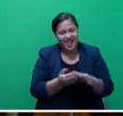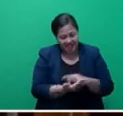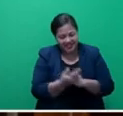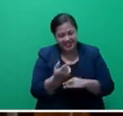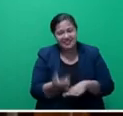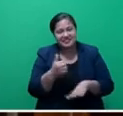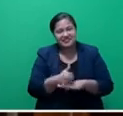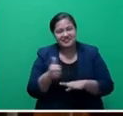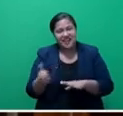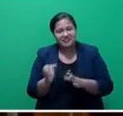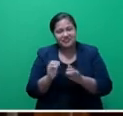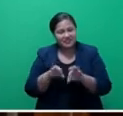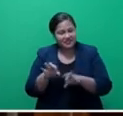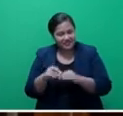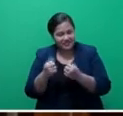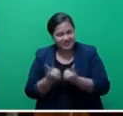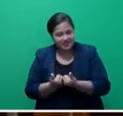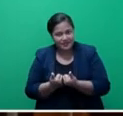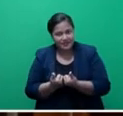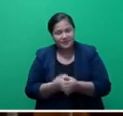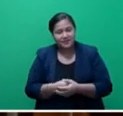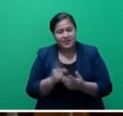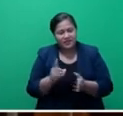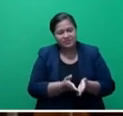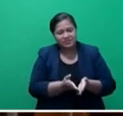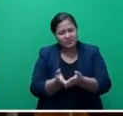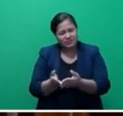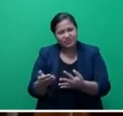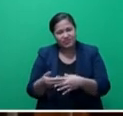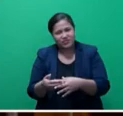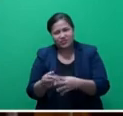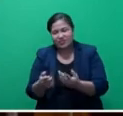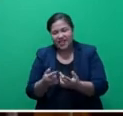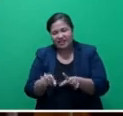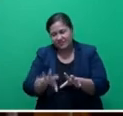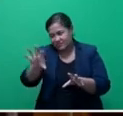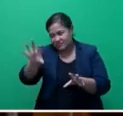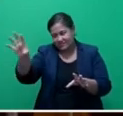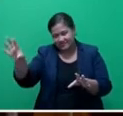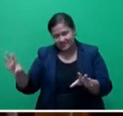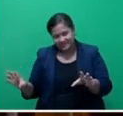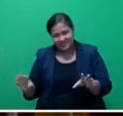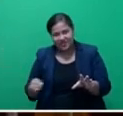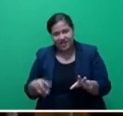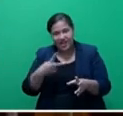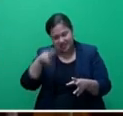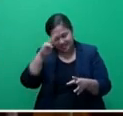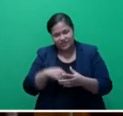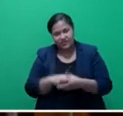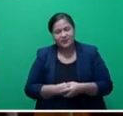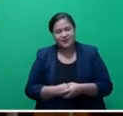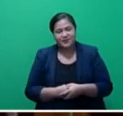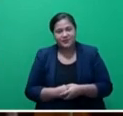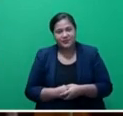as for cargo movement through the ports of Davingele, Levuka, Vadalea, and Vukavu, maximize the use of ships. Mr.